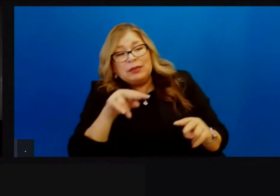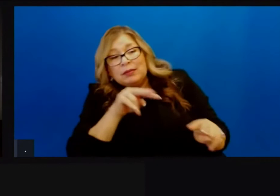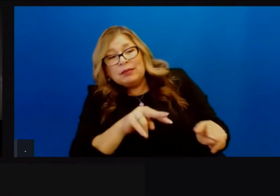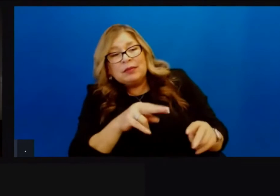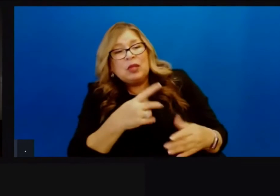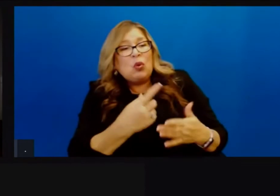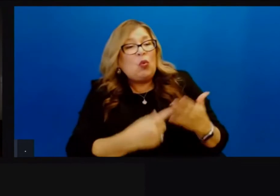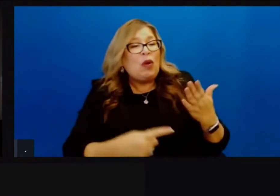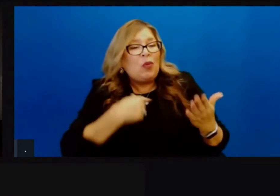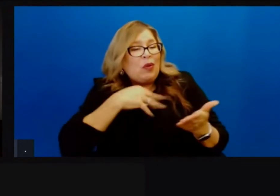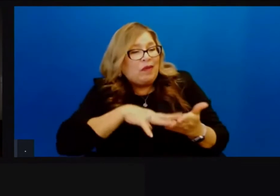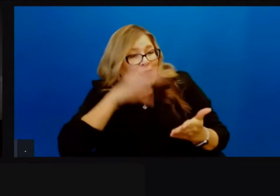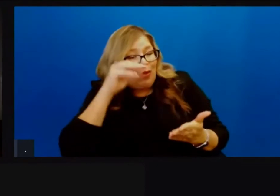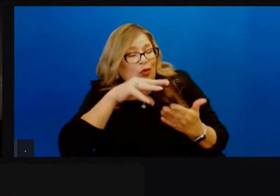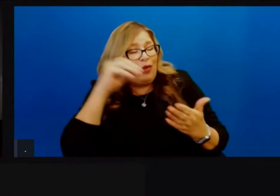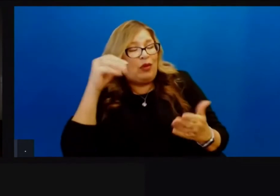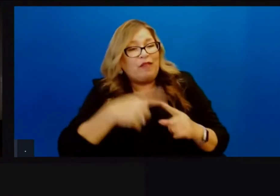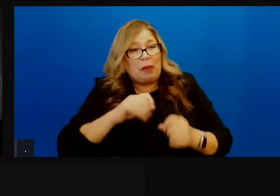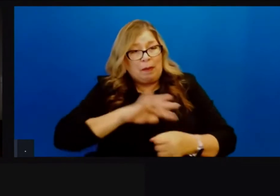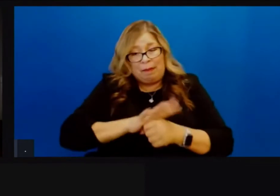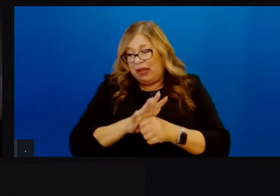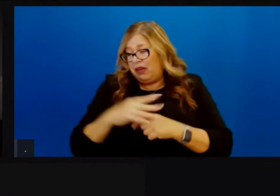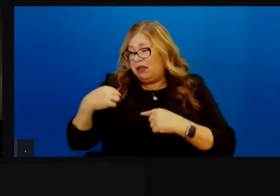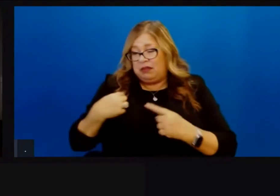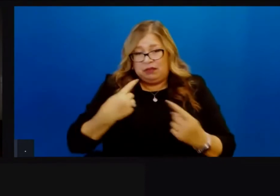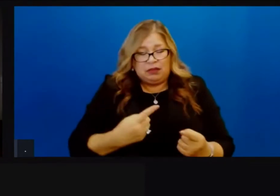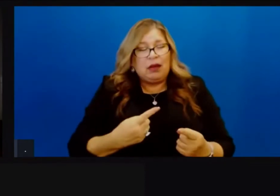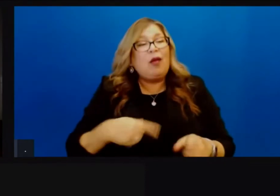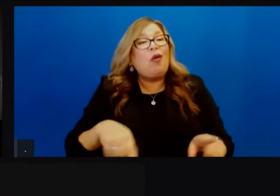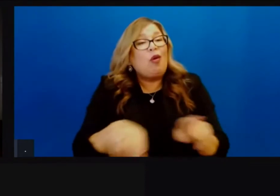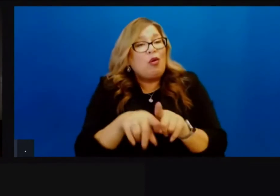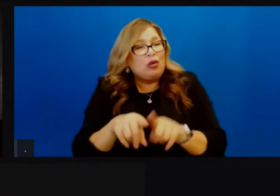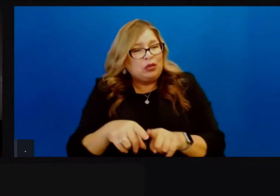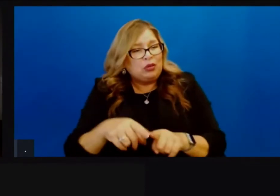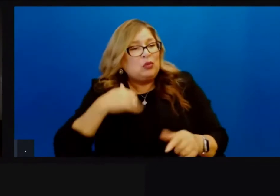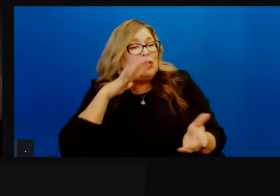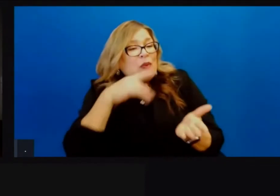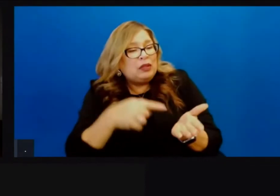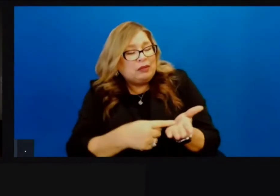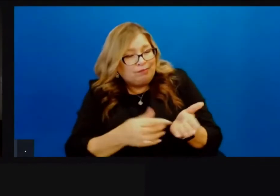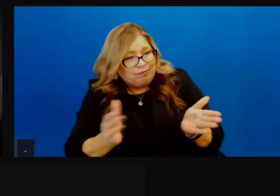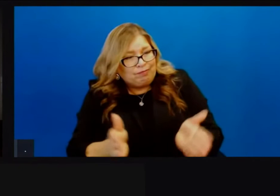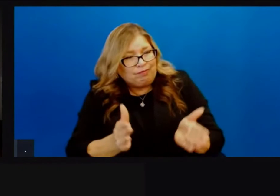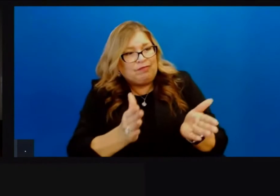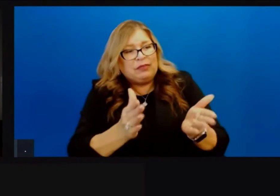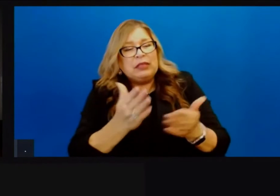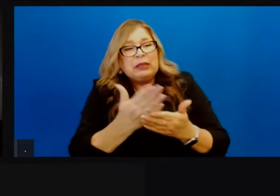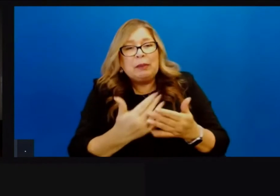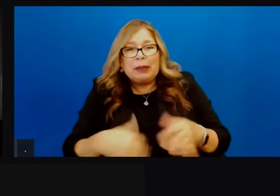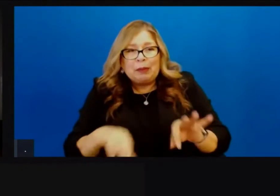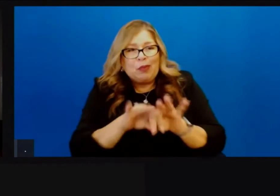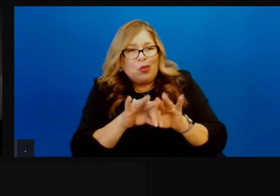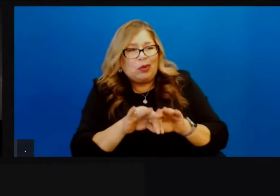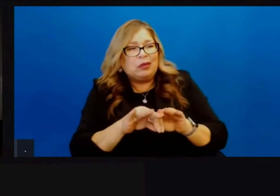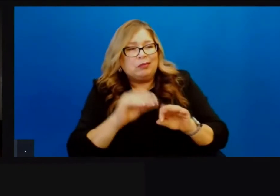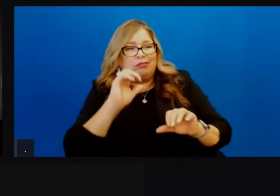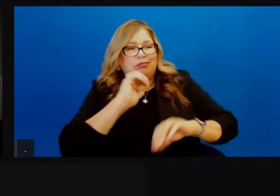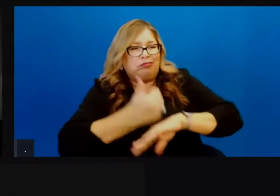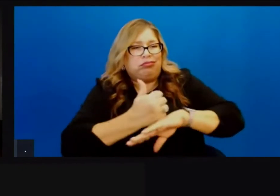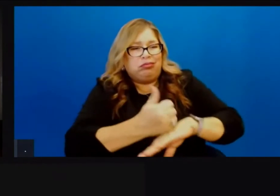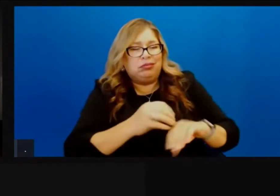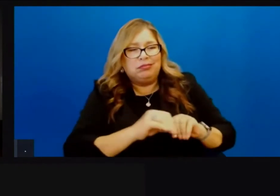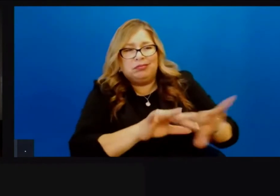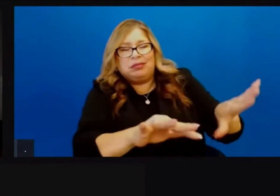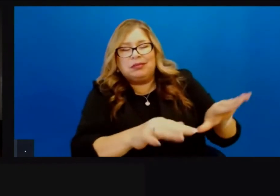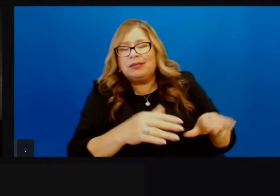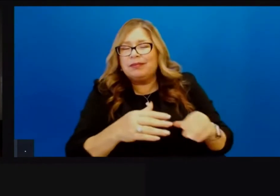through the pandemic up until now, and then encouraging more scale and spread of some of those important tools. And then a second thing